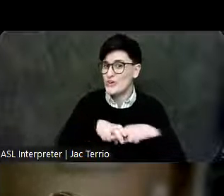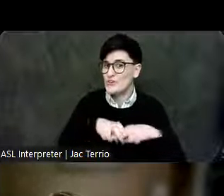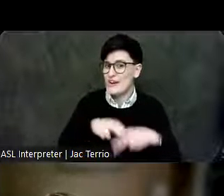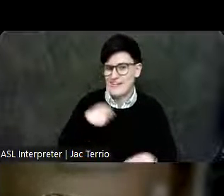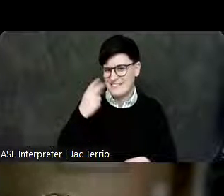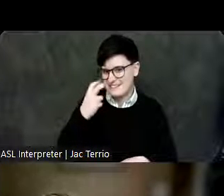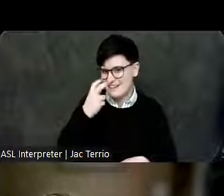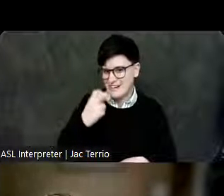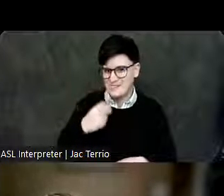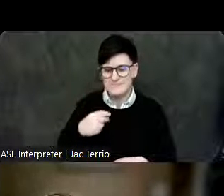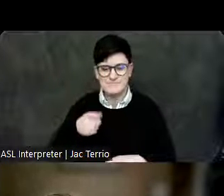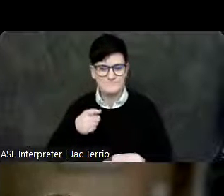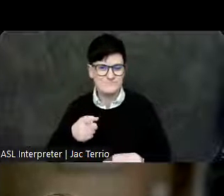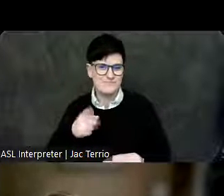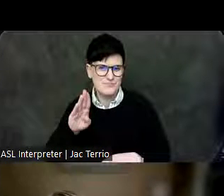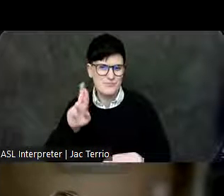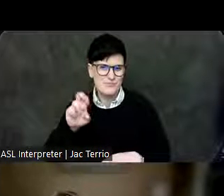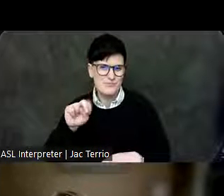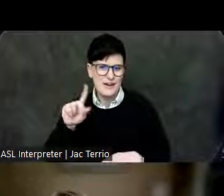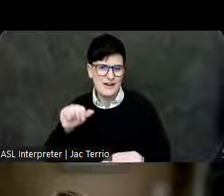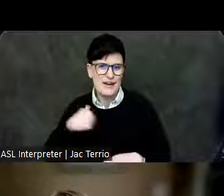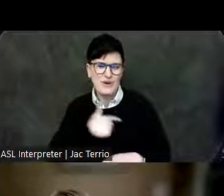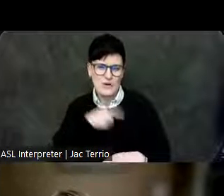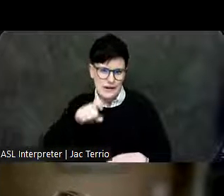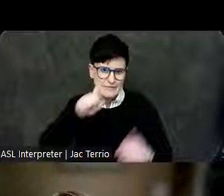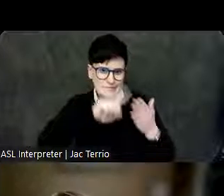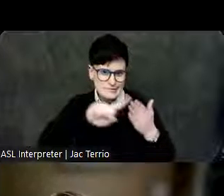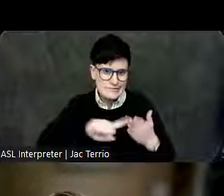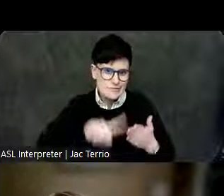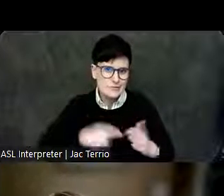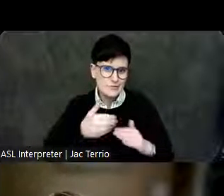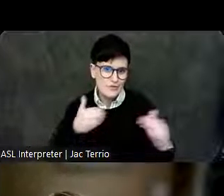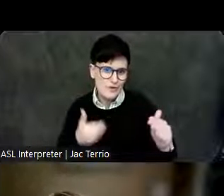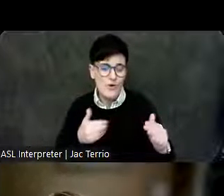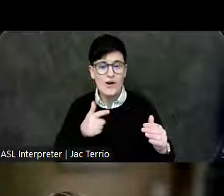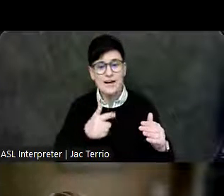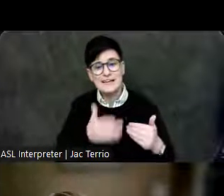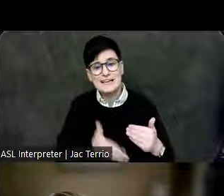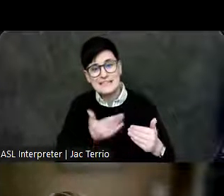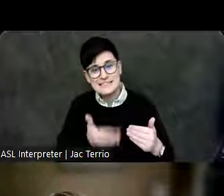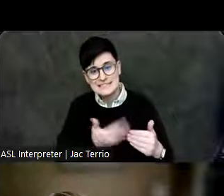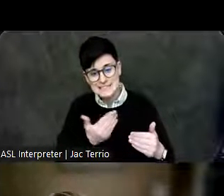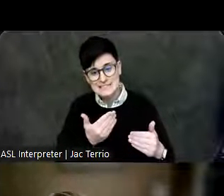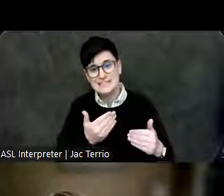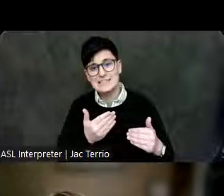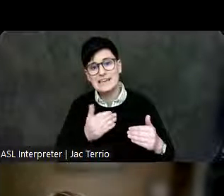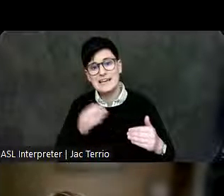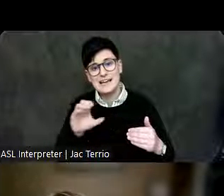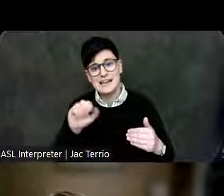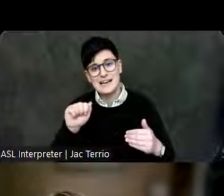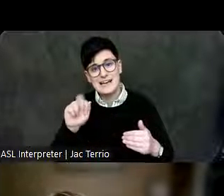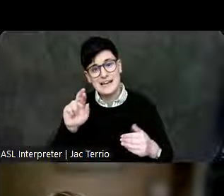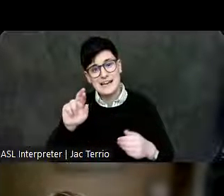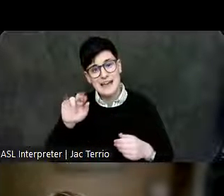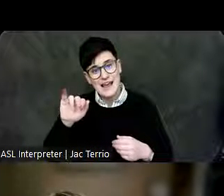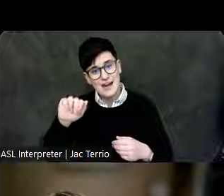the flatter version. We do a lot of research on the easy rail or the easy carriage roads, because some of